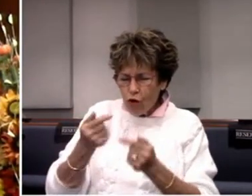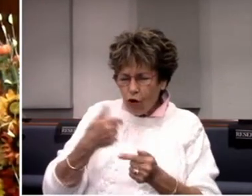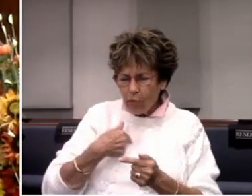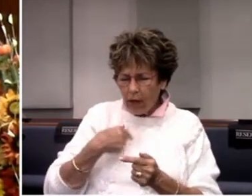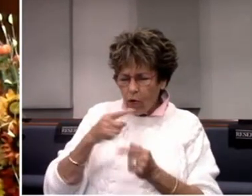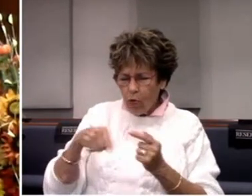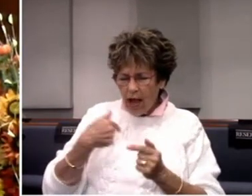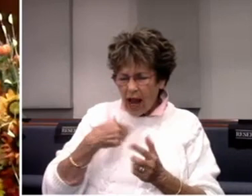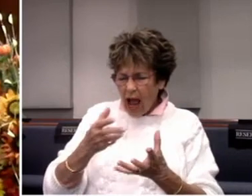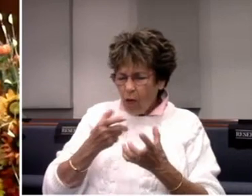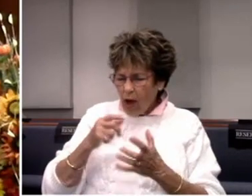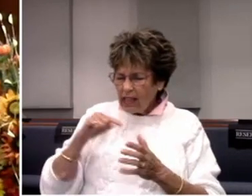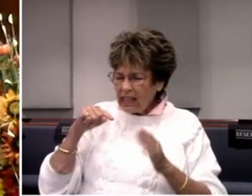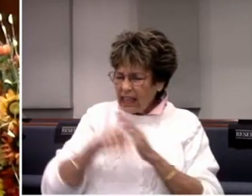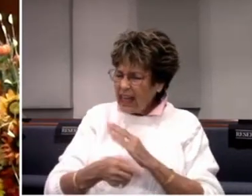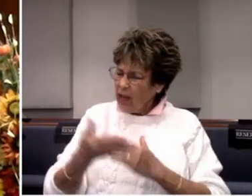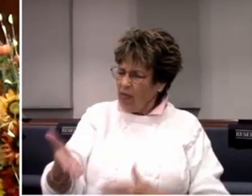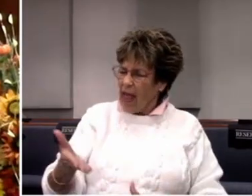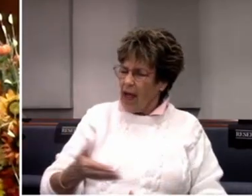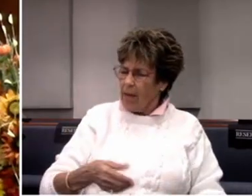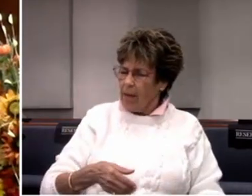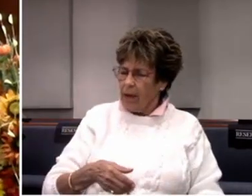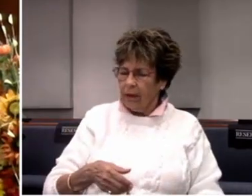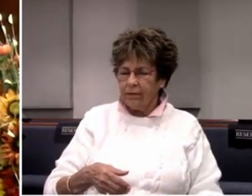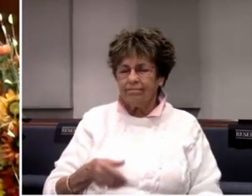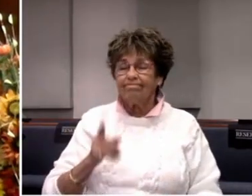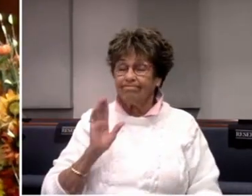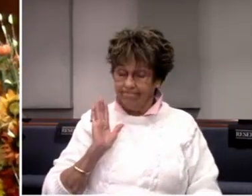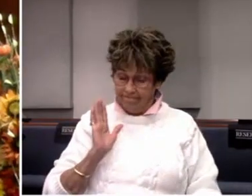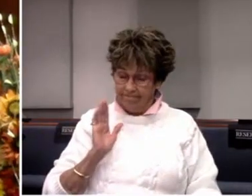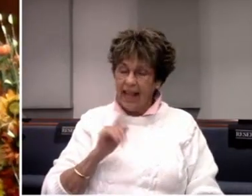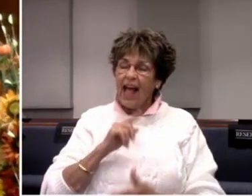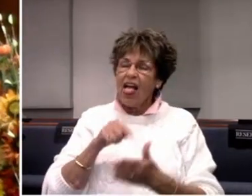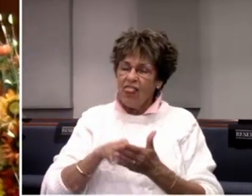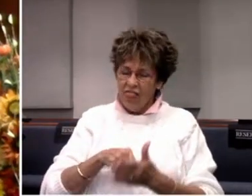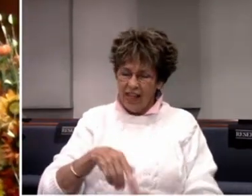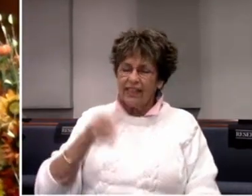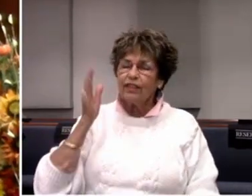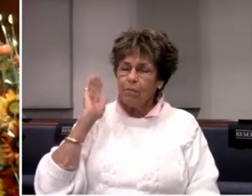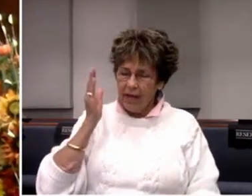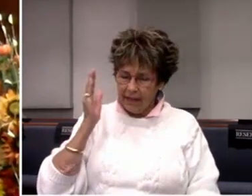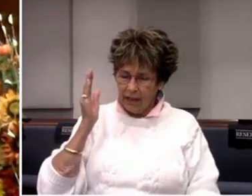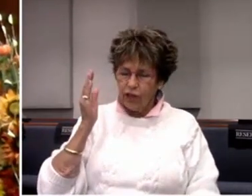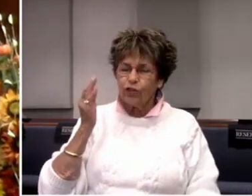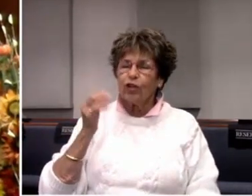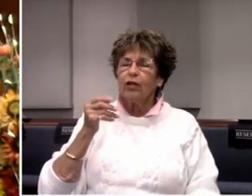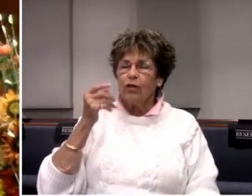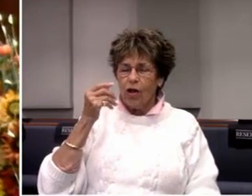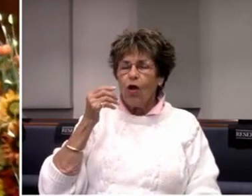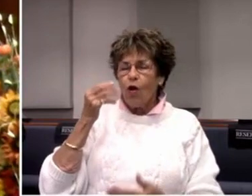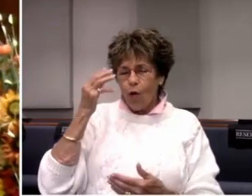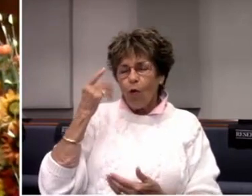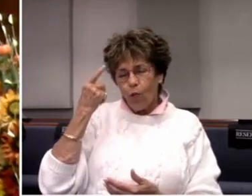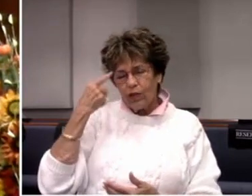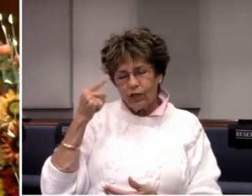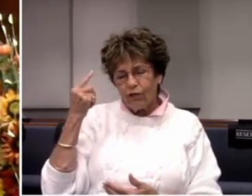Pray for me. Yeah. What a testimony.